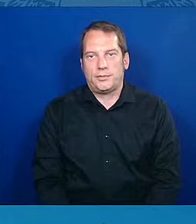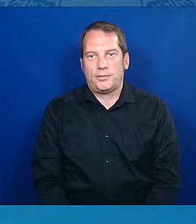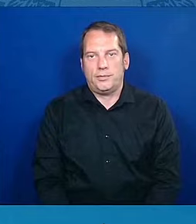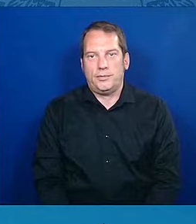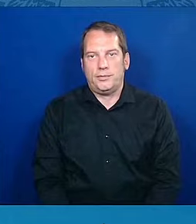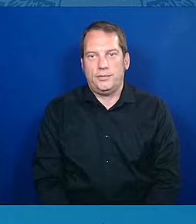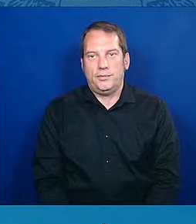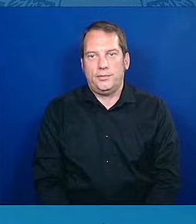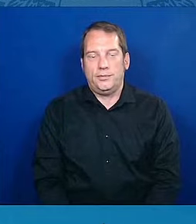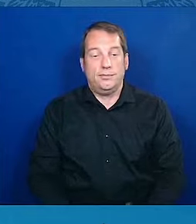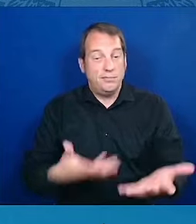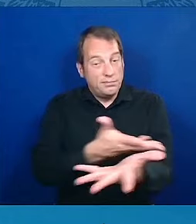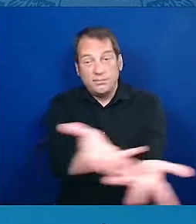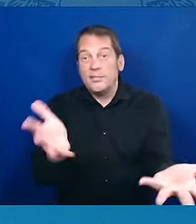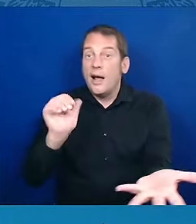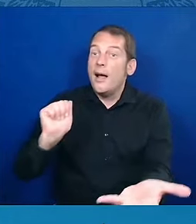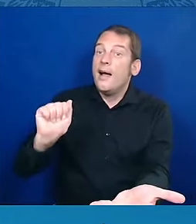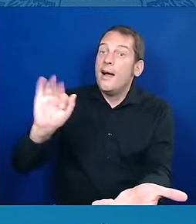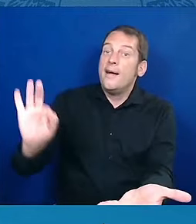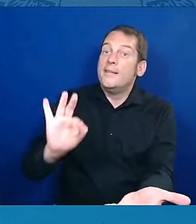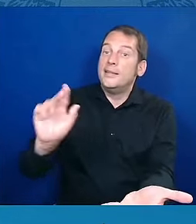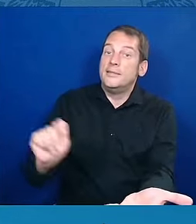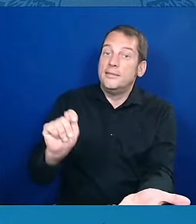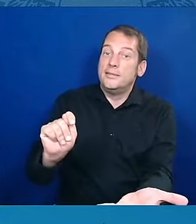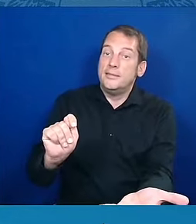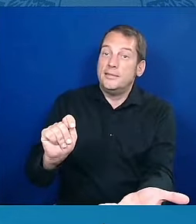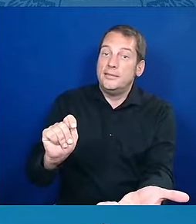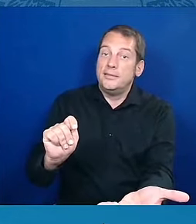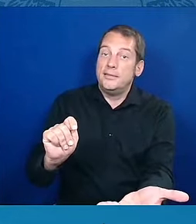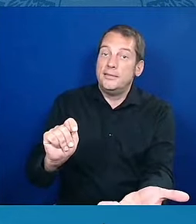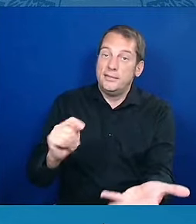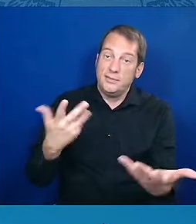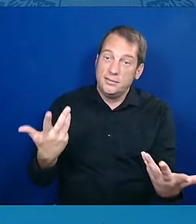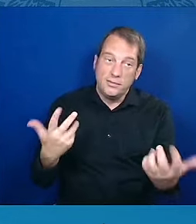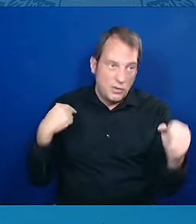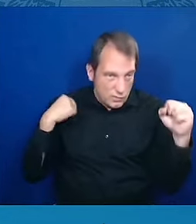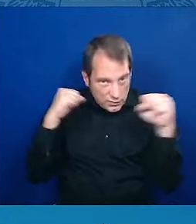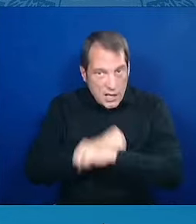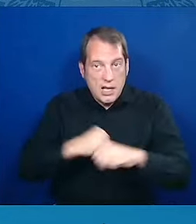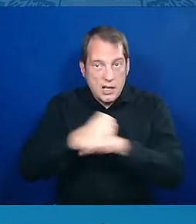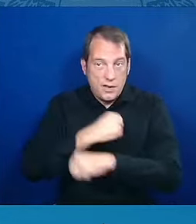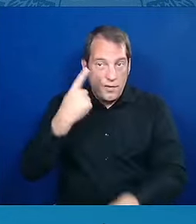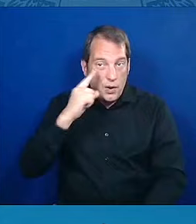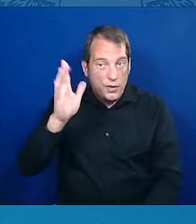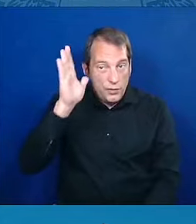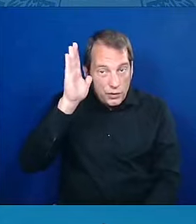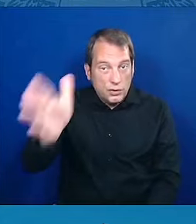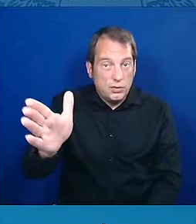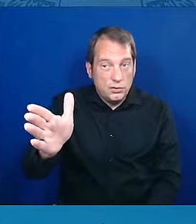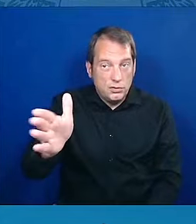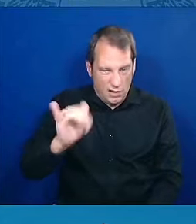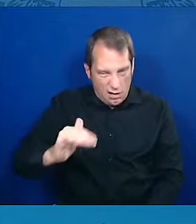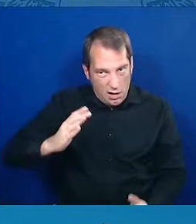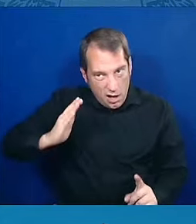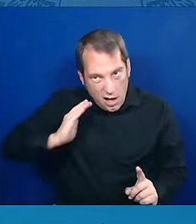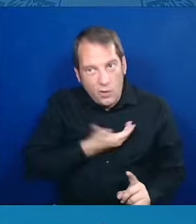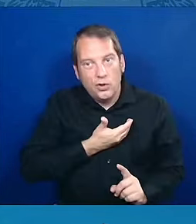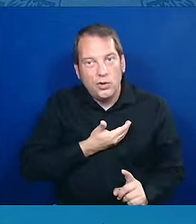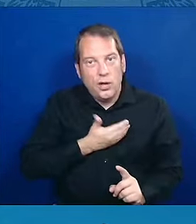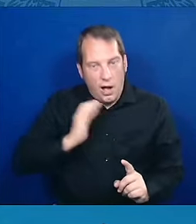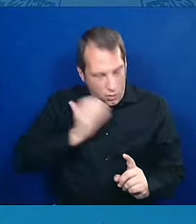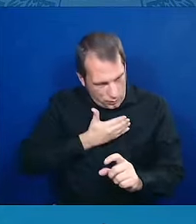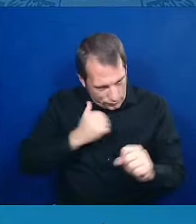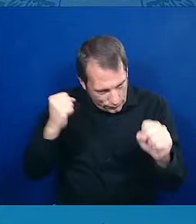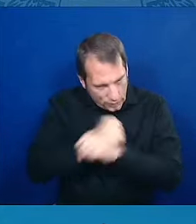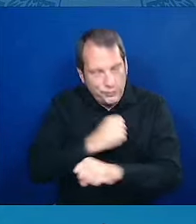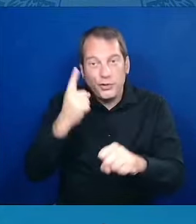ours is a fight for the future. And ours is a fight for freedom. In this moment across our